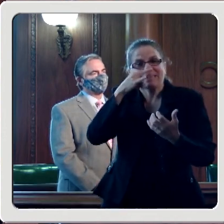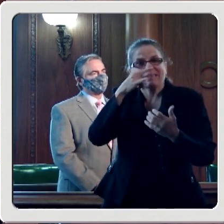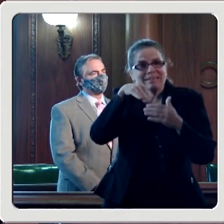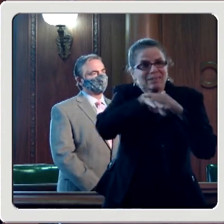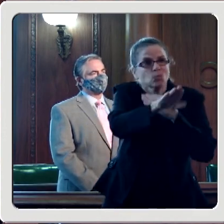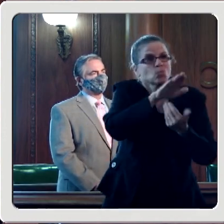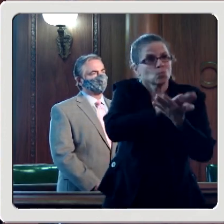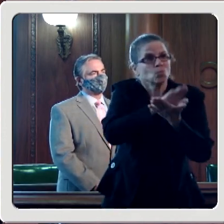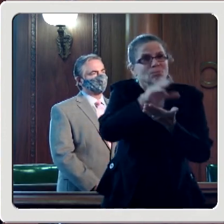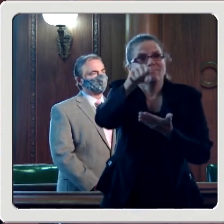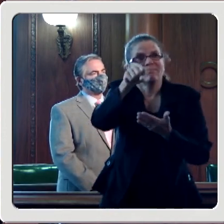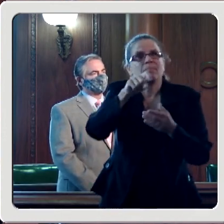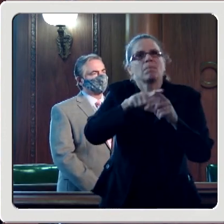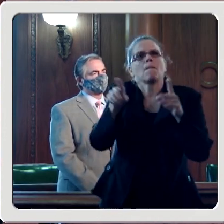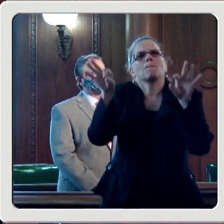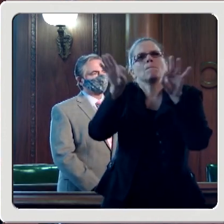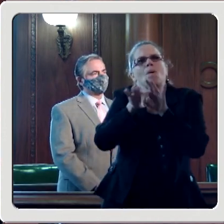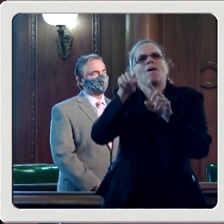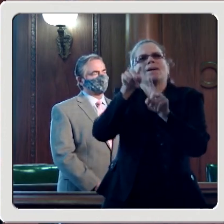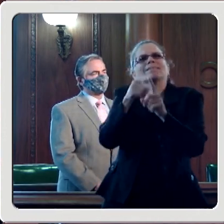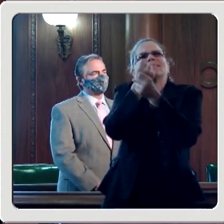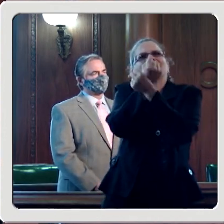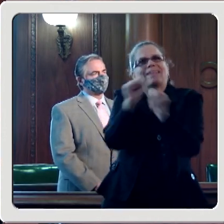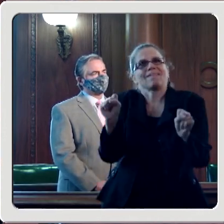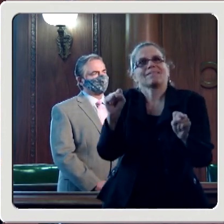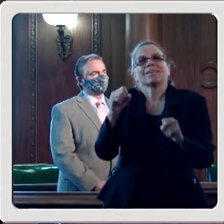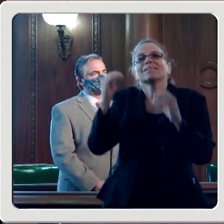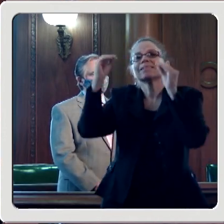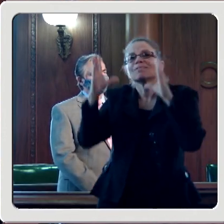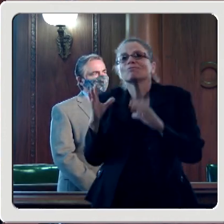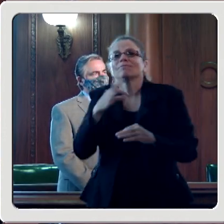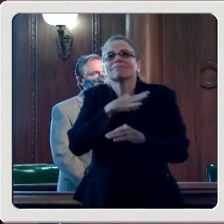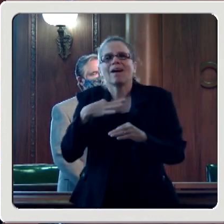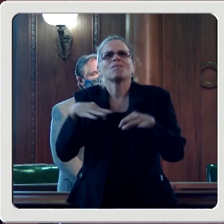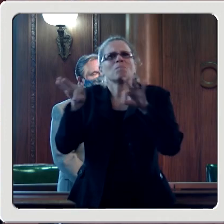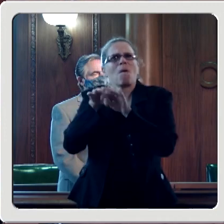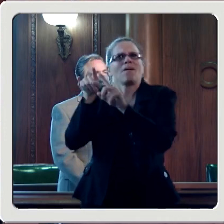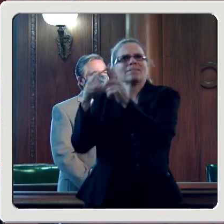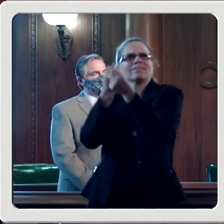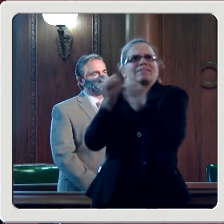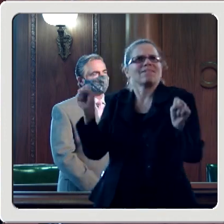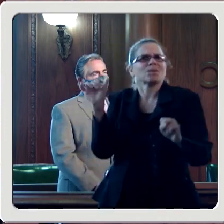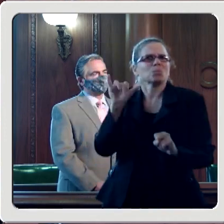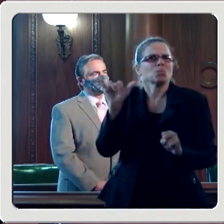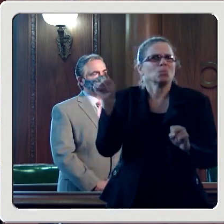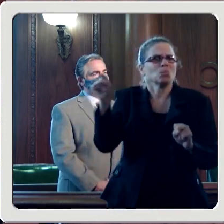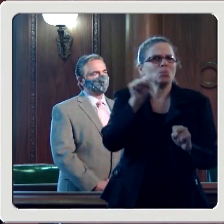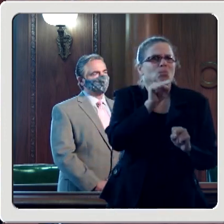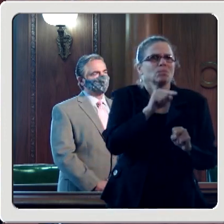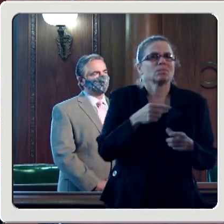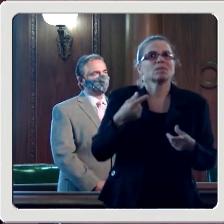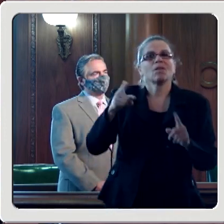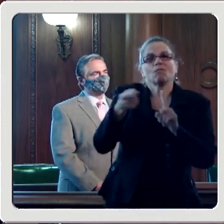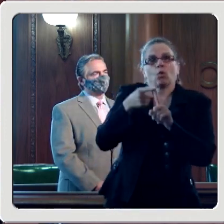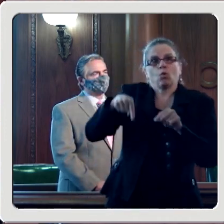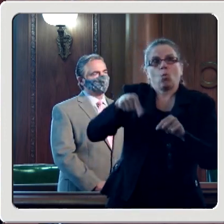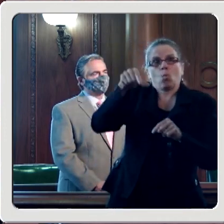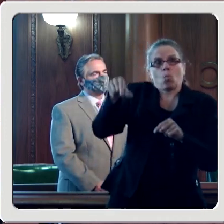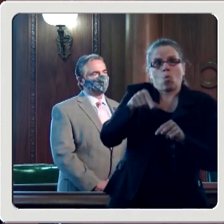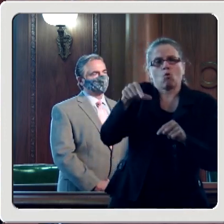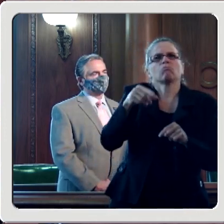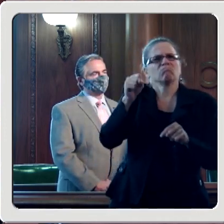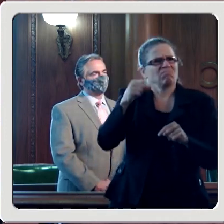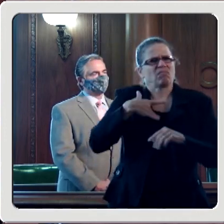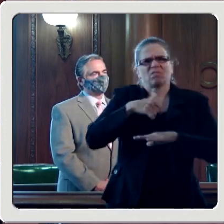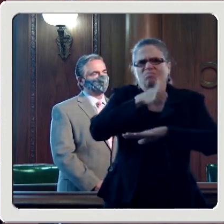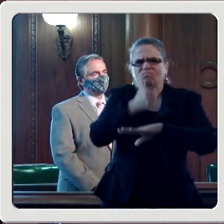was safe, and we feel we can execute a strong remote plan for this first quarter while we're taking a look at that